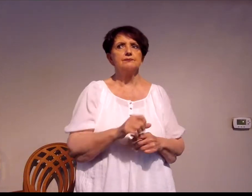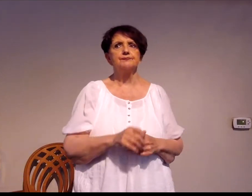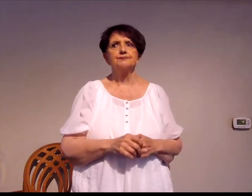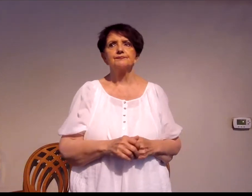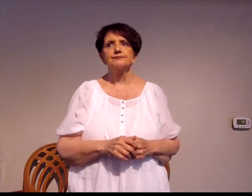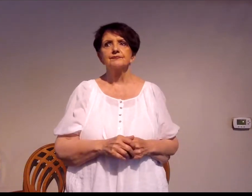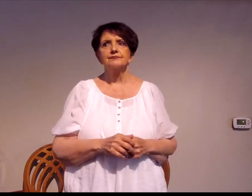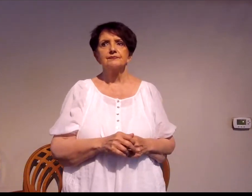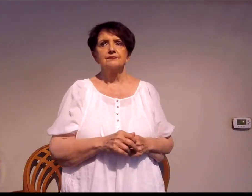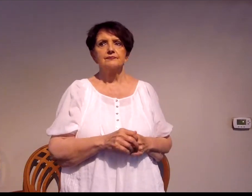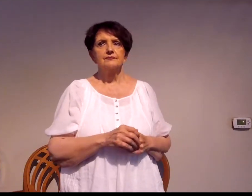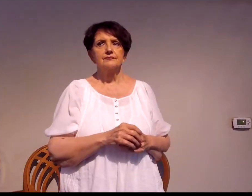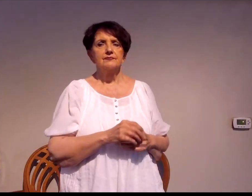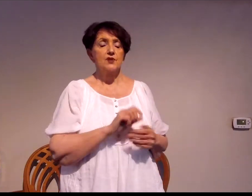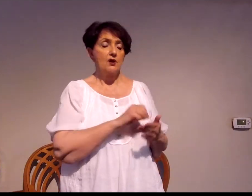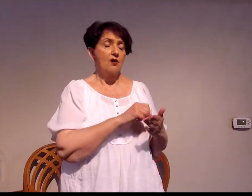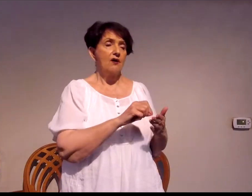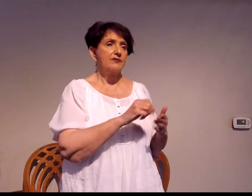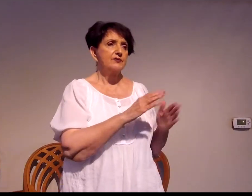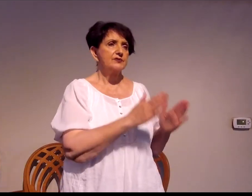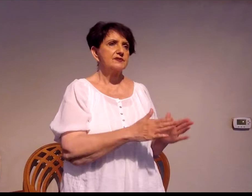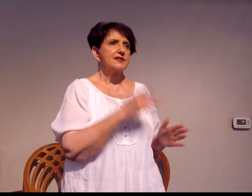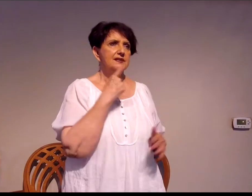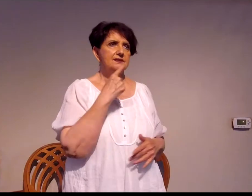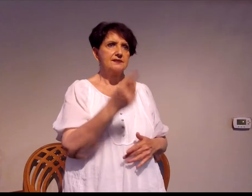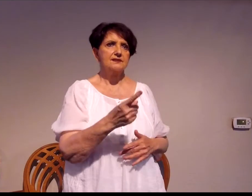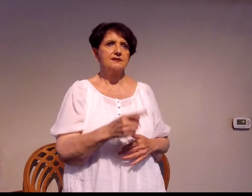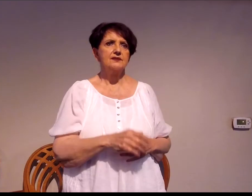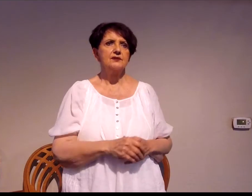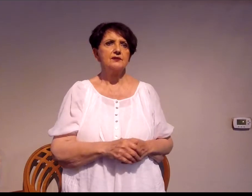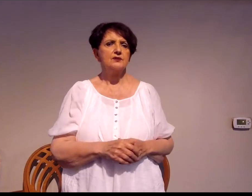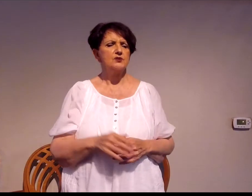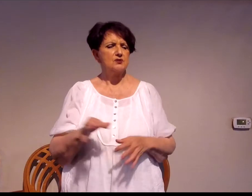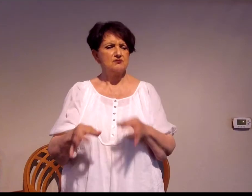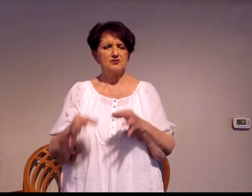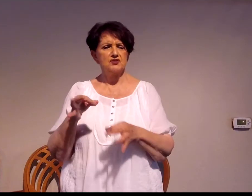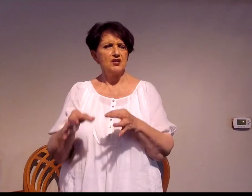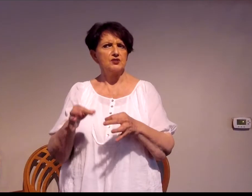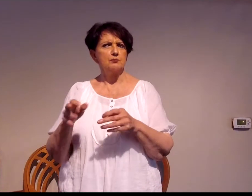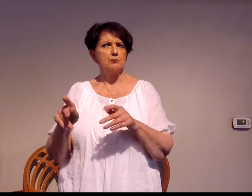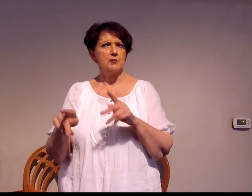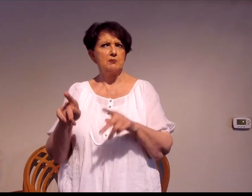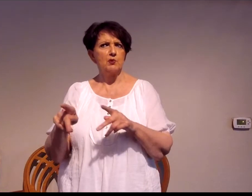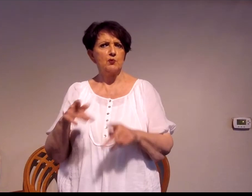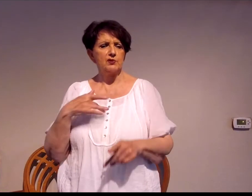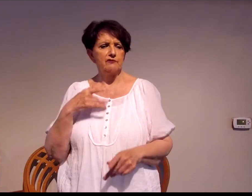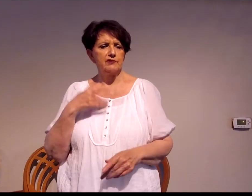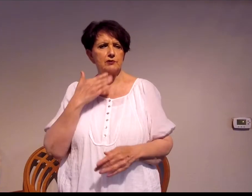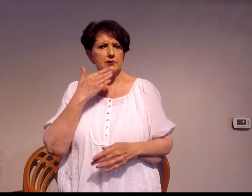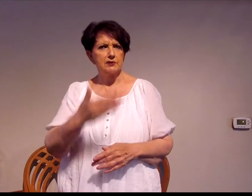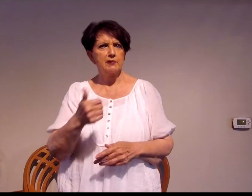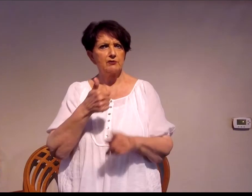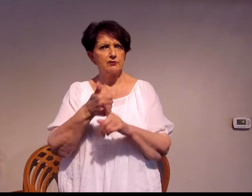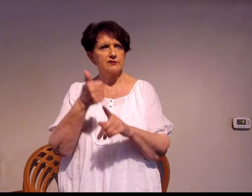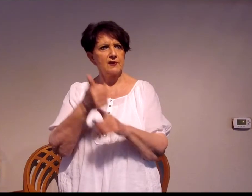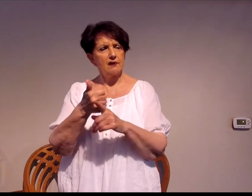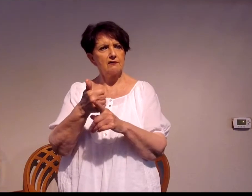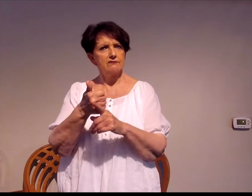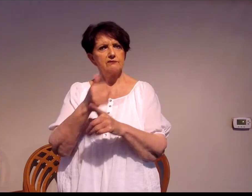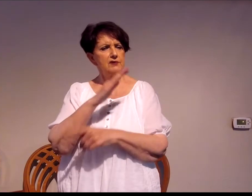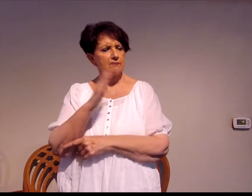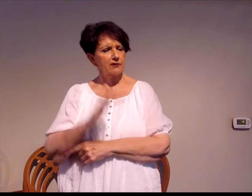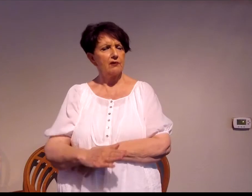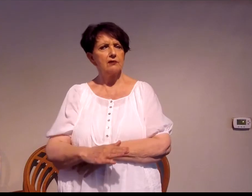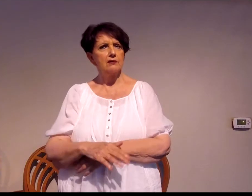Brene Brown tells us we don't judge people when we feel good about ourselves.